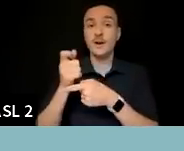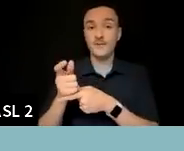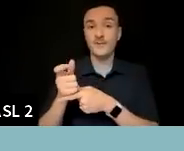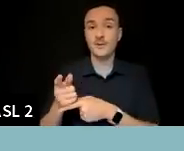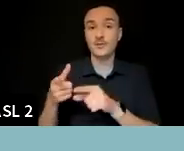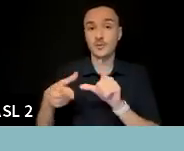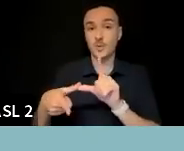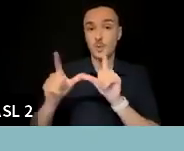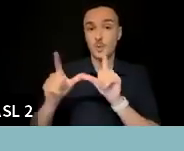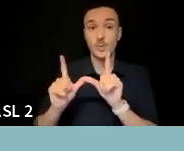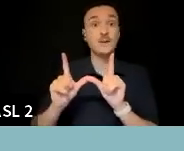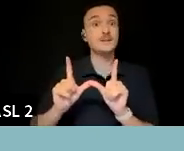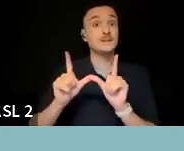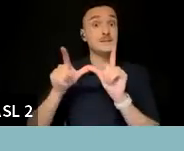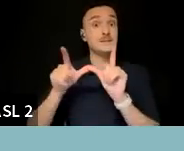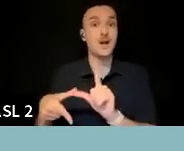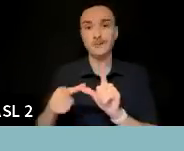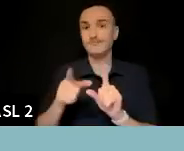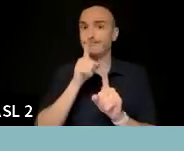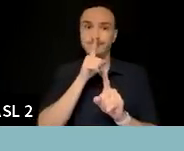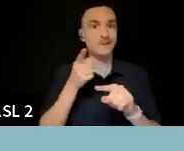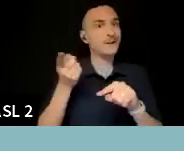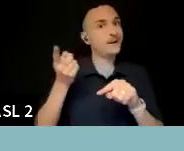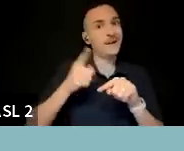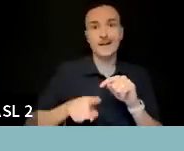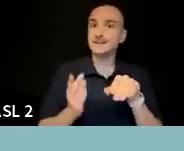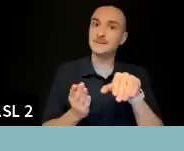prevent application submission and block awards.